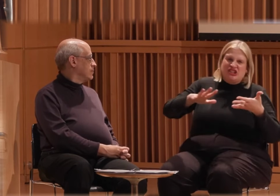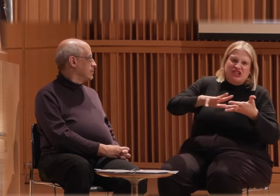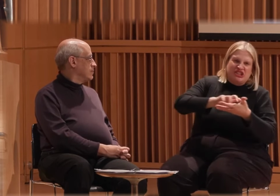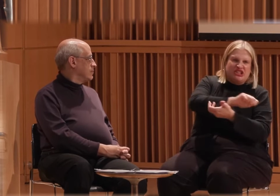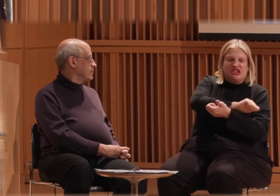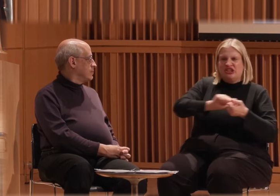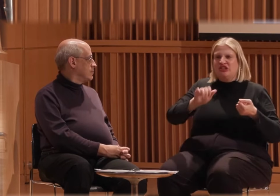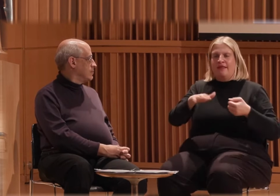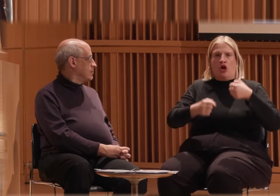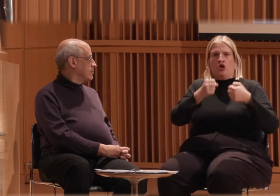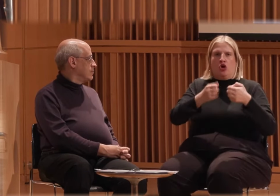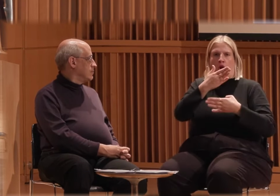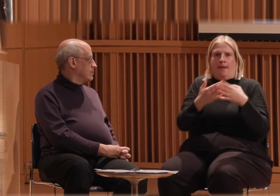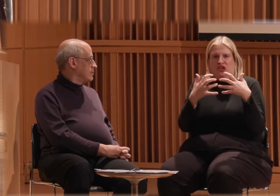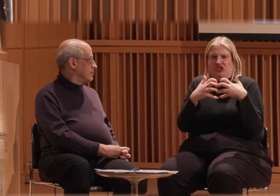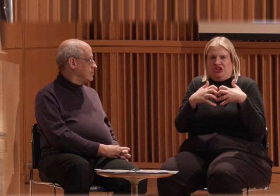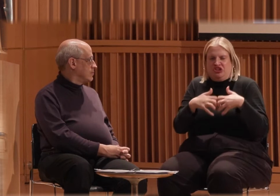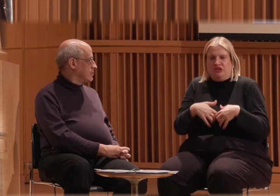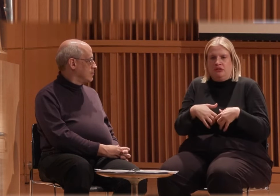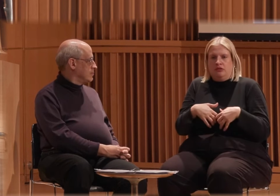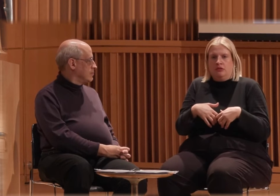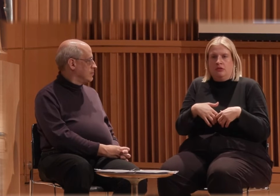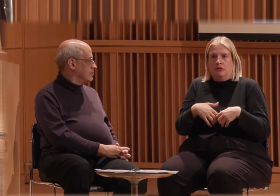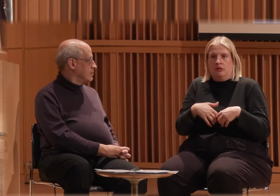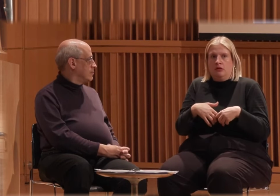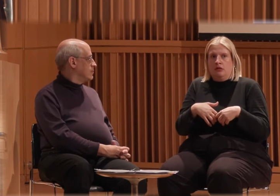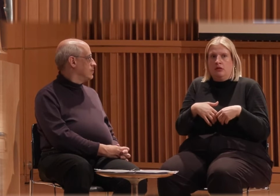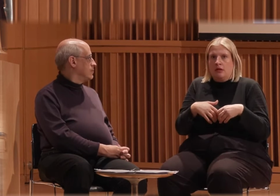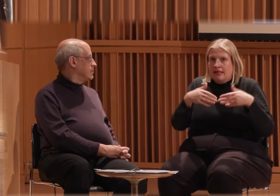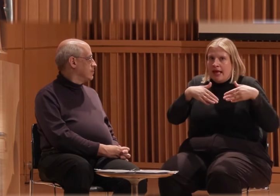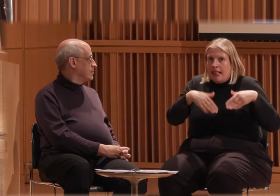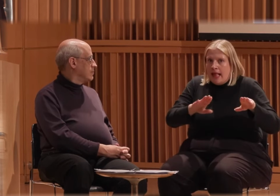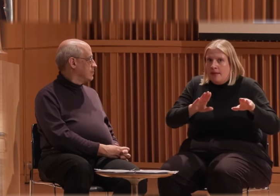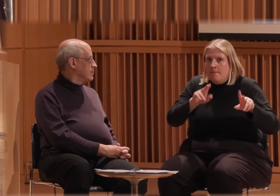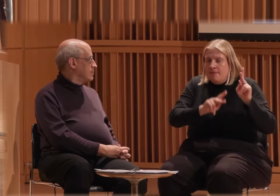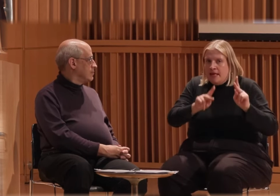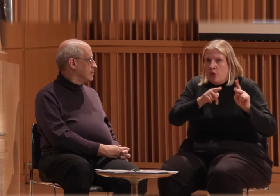parts, and then they let people drink this water,